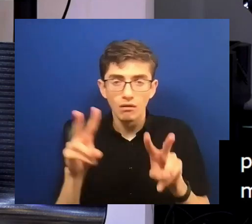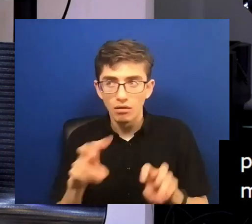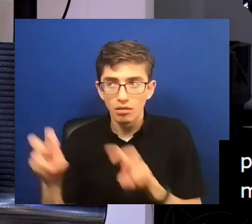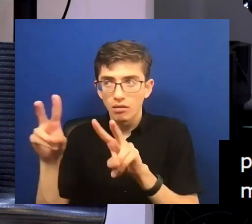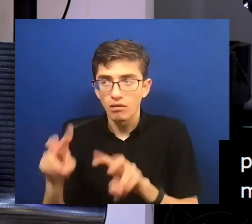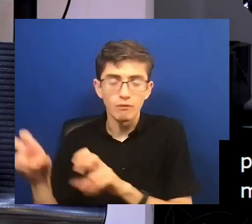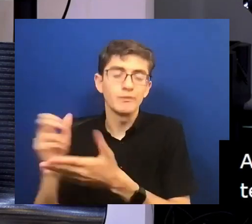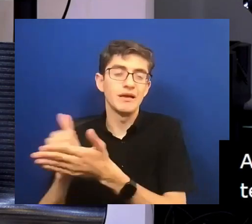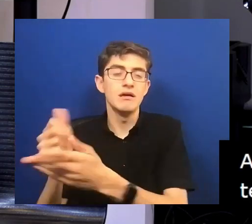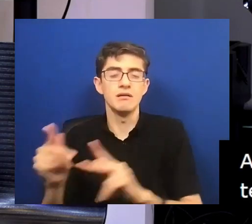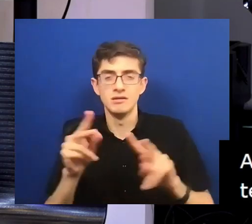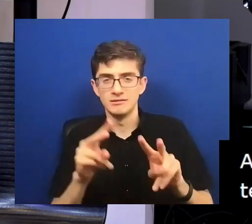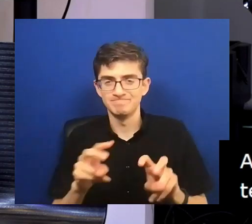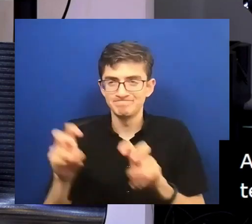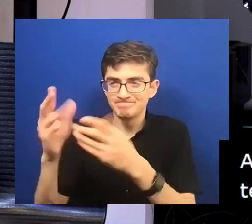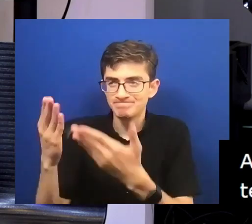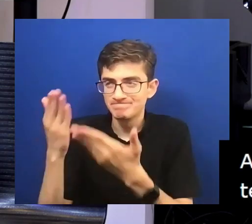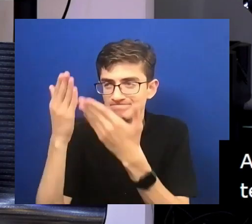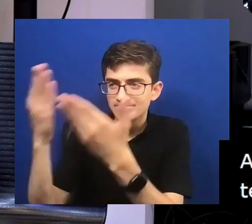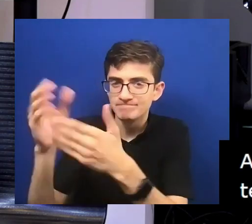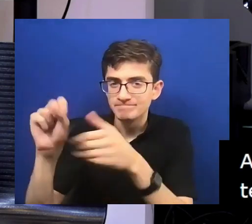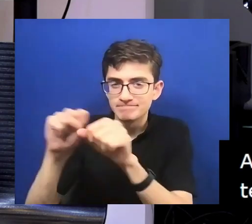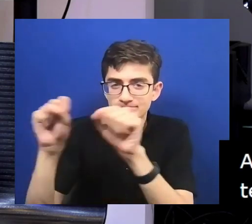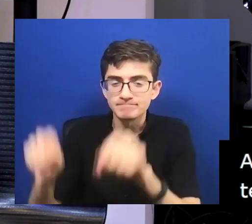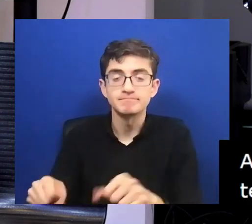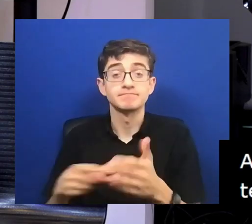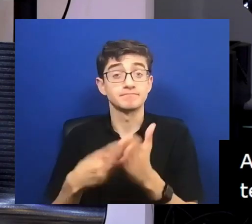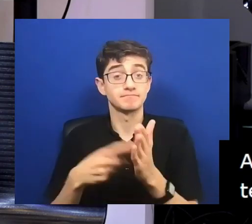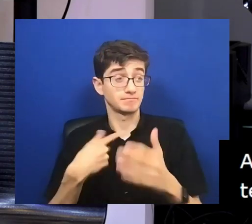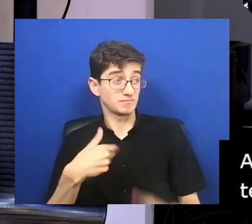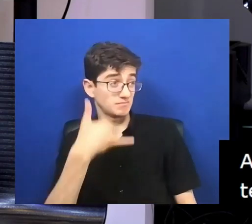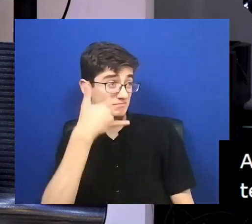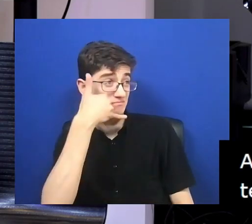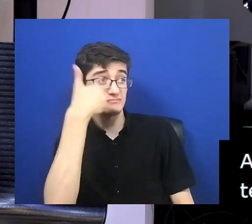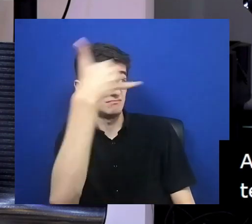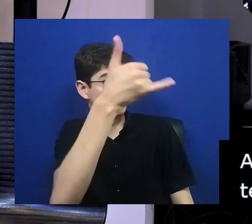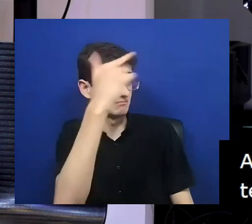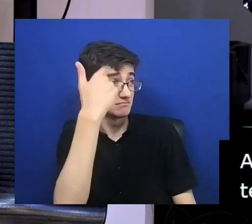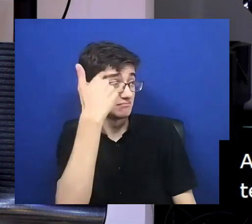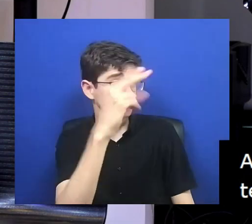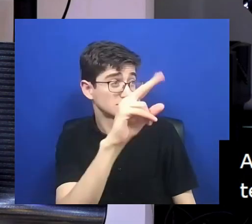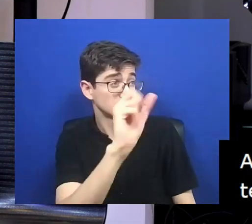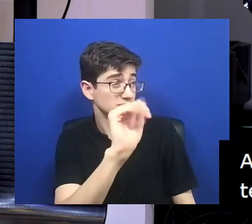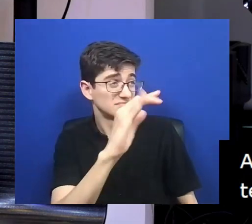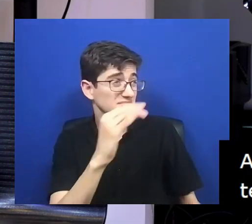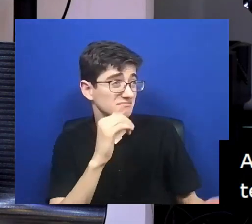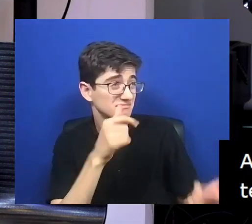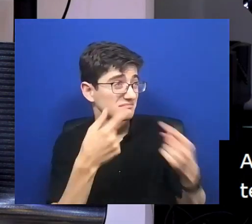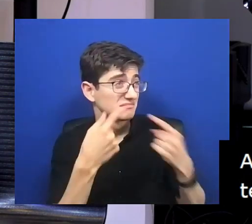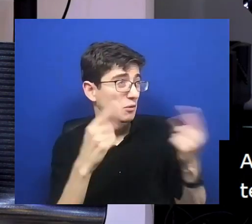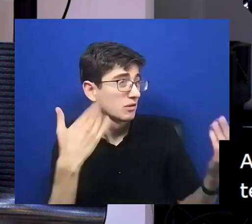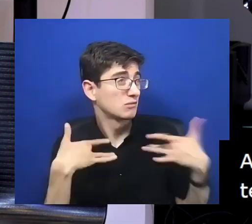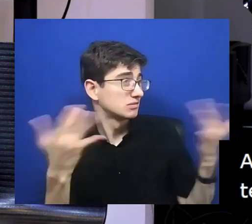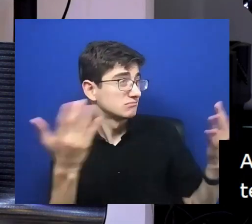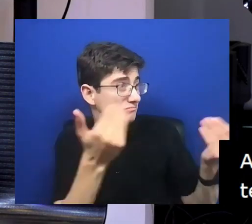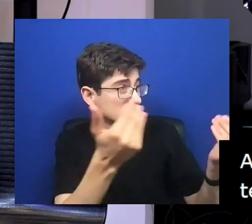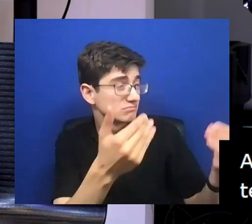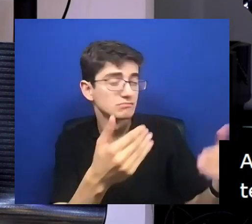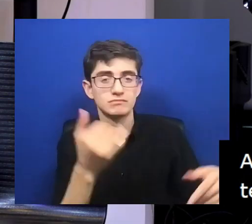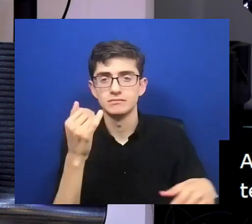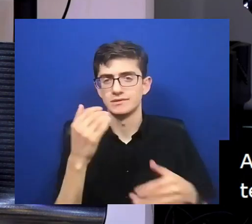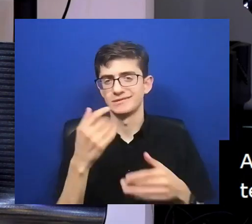some cases, we have to call USAC and ask what the issues are for people when it's asking for more